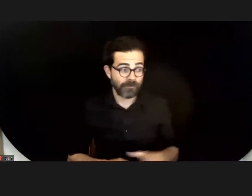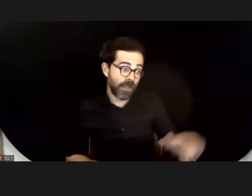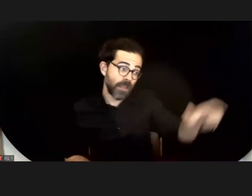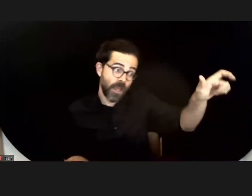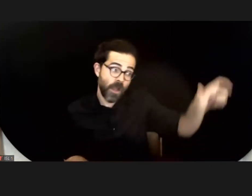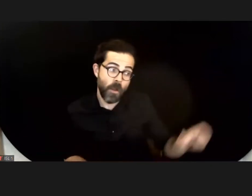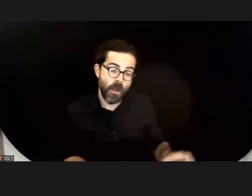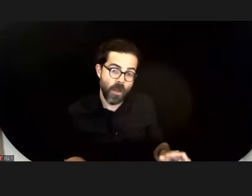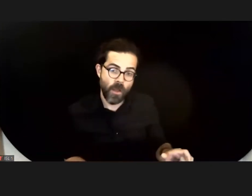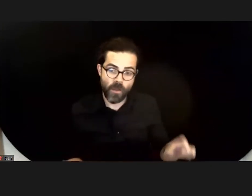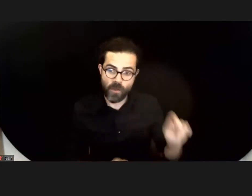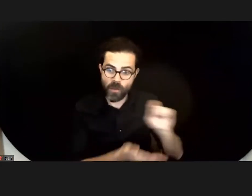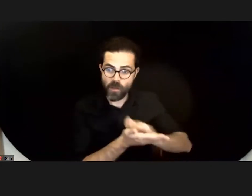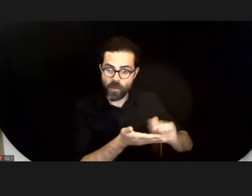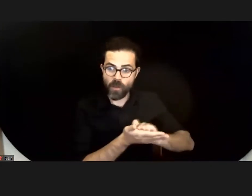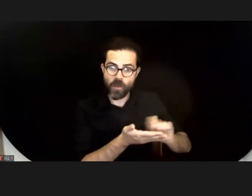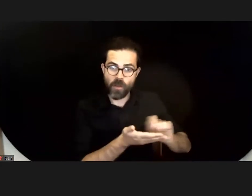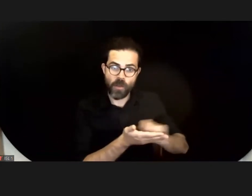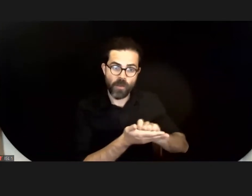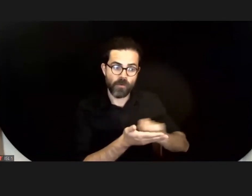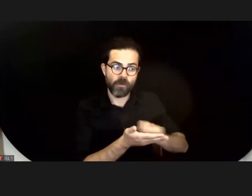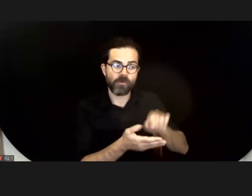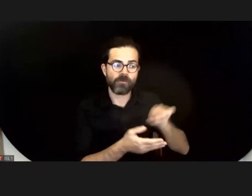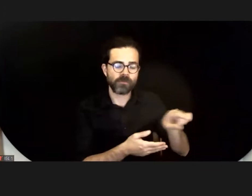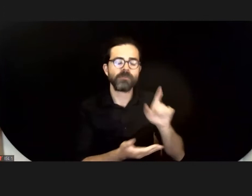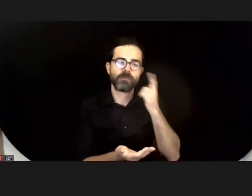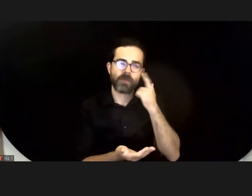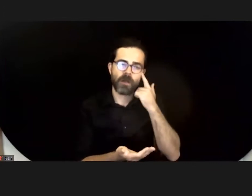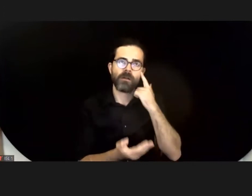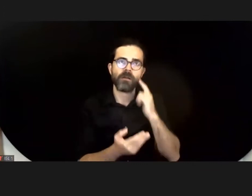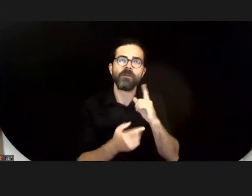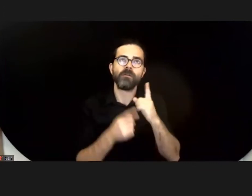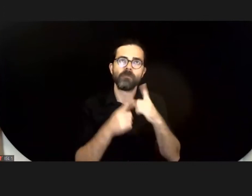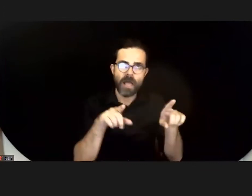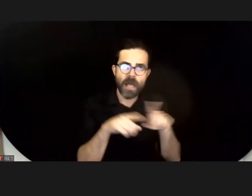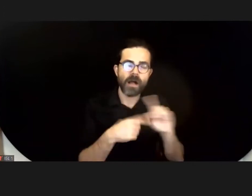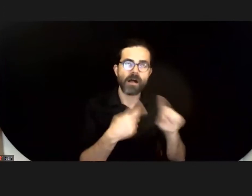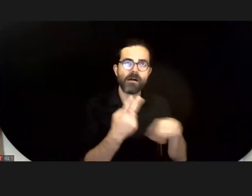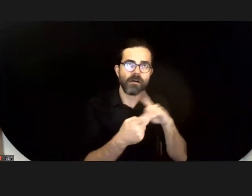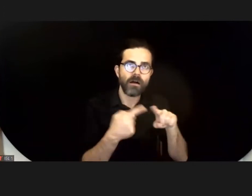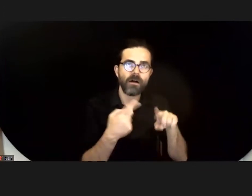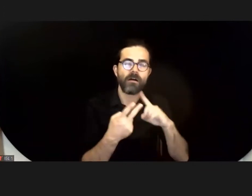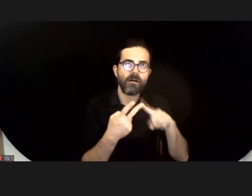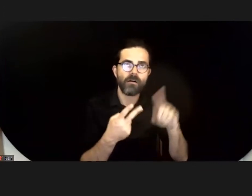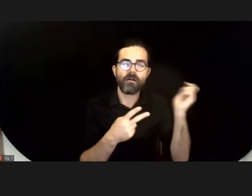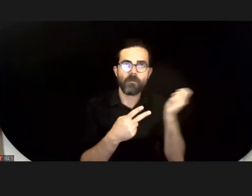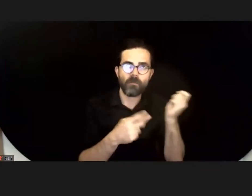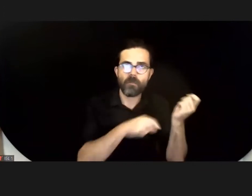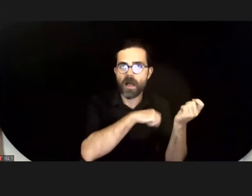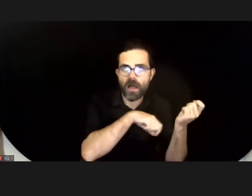notes, the melody, the arrangements, okay? The third